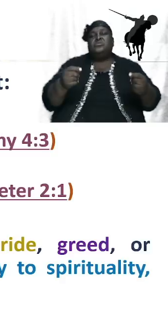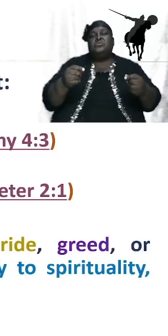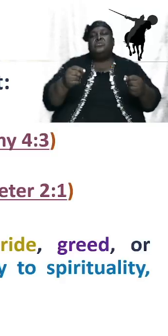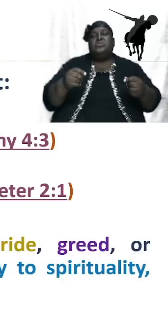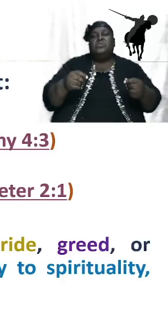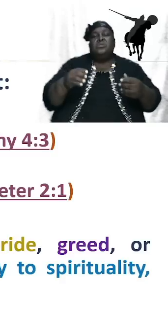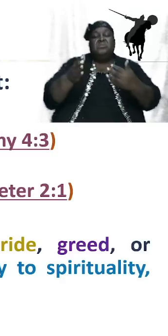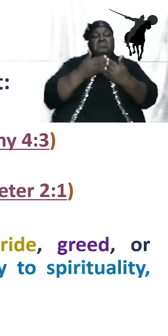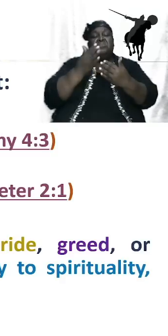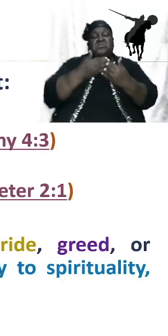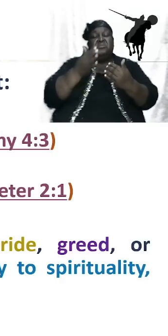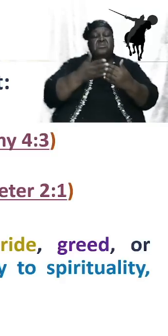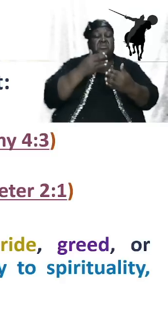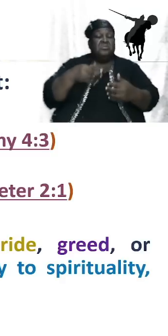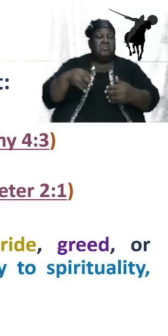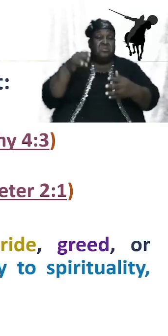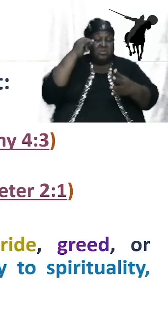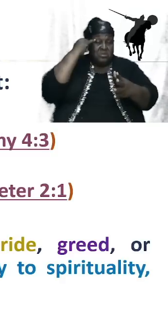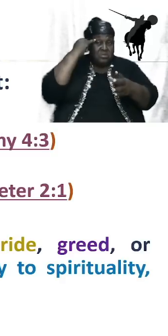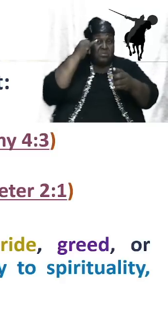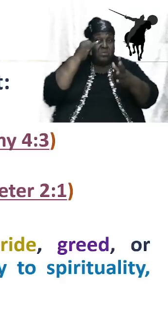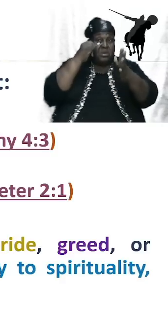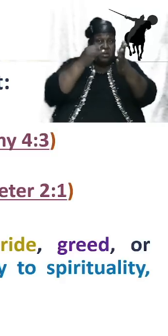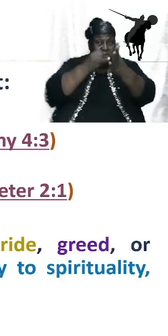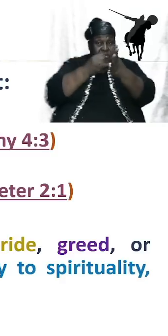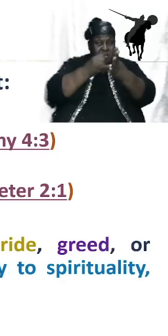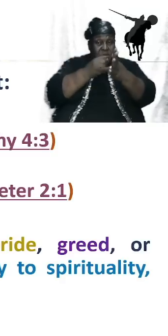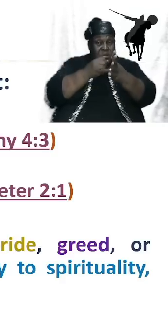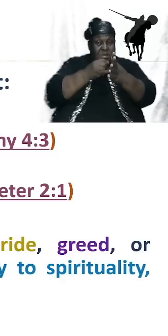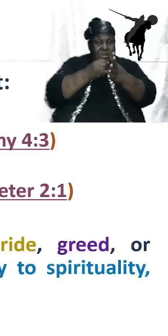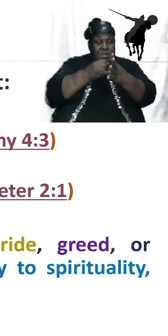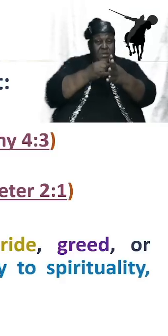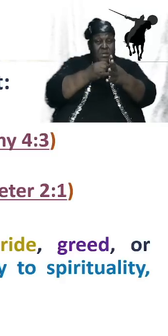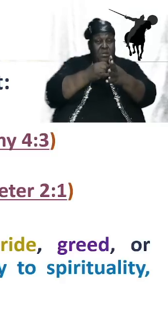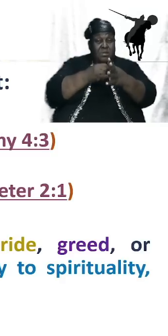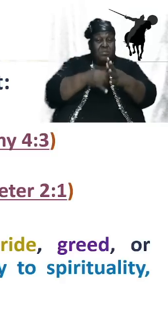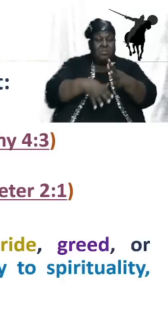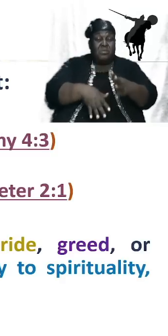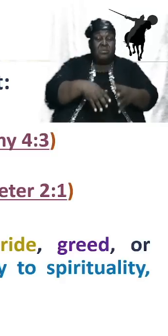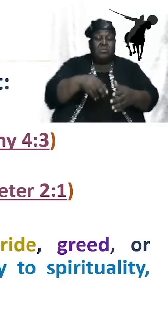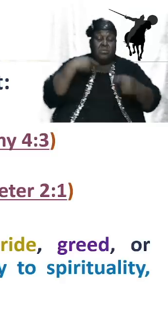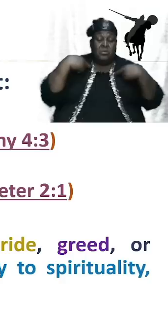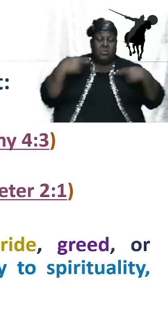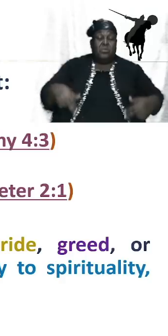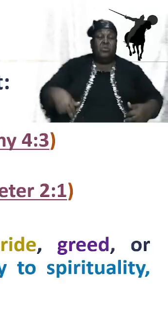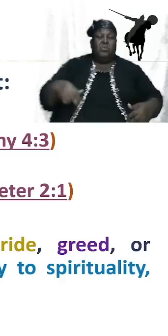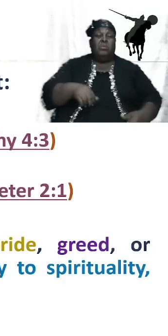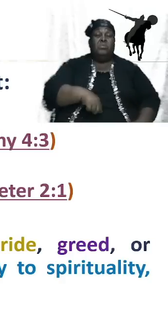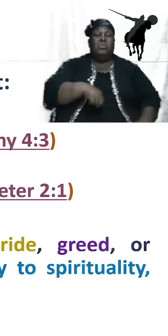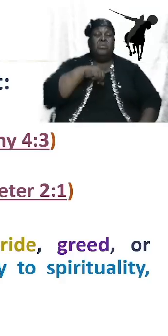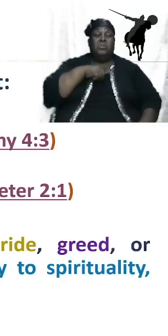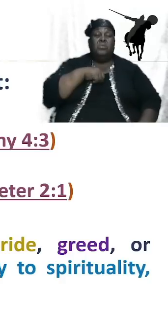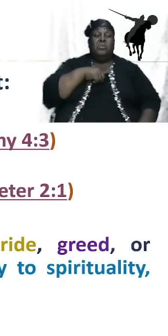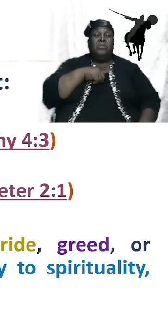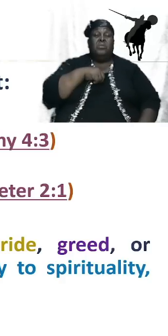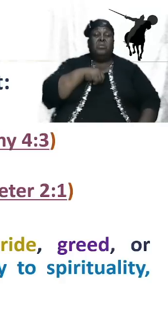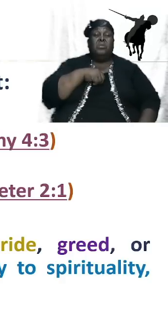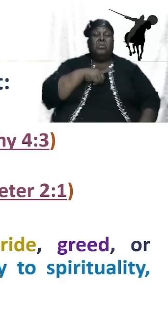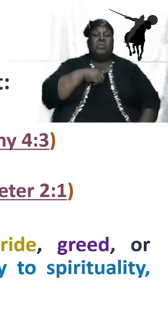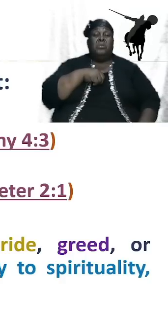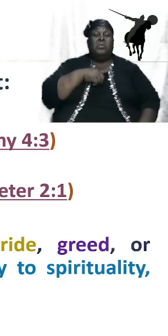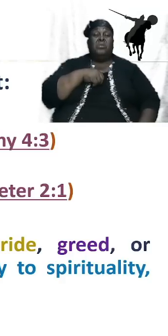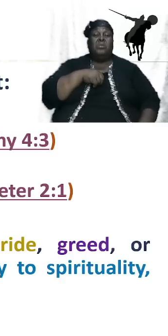to identify false teaching. It appeals to your human pride. It appeals to greed. It appeals to your curiosity. And it